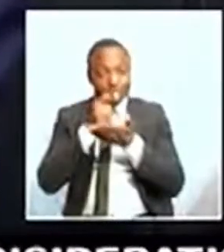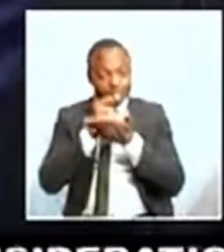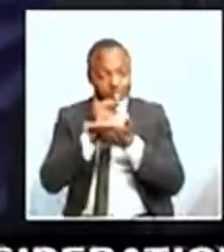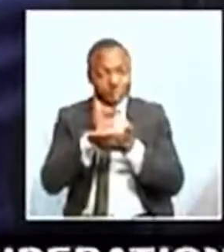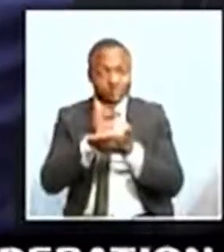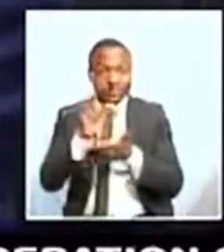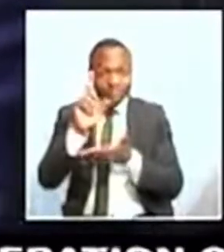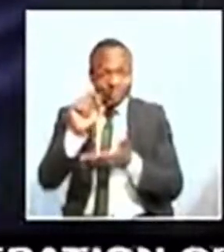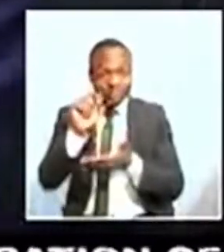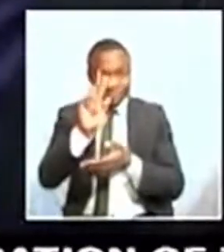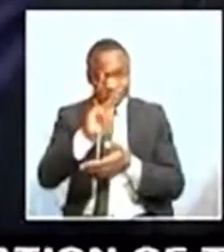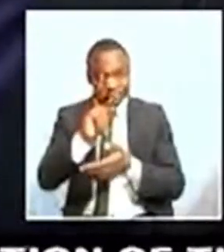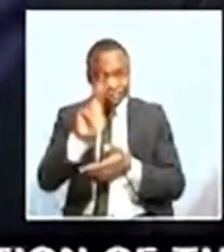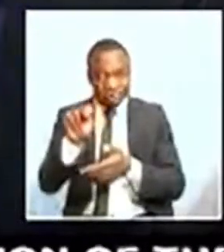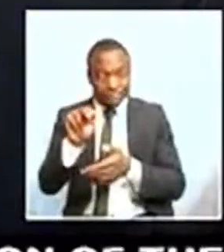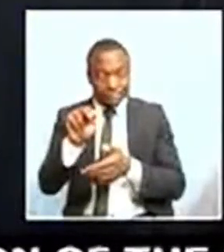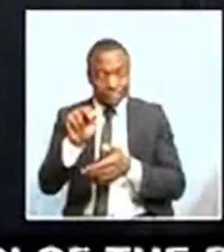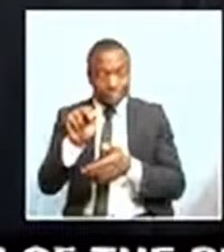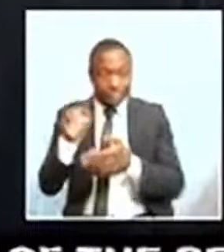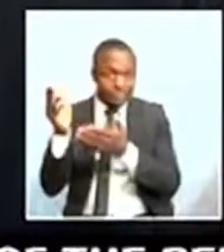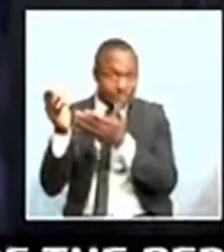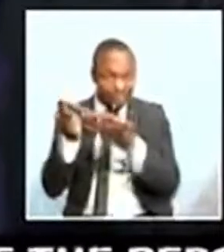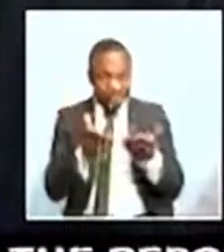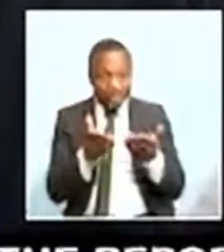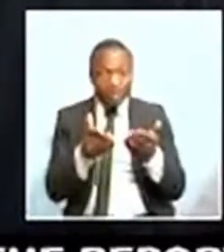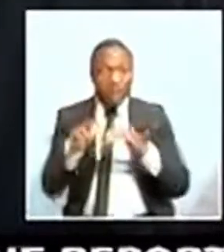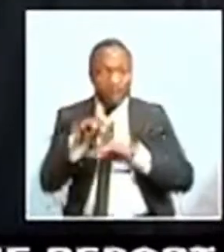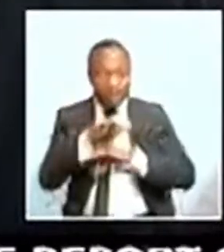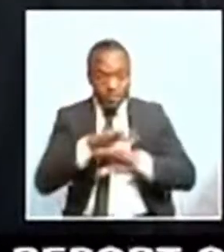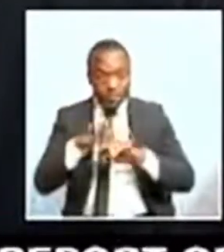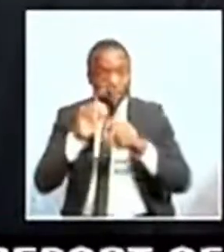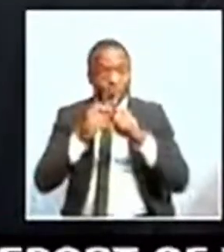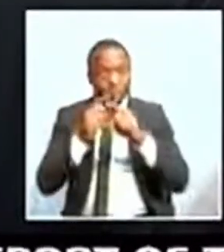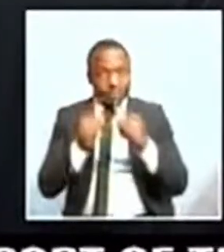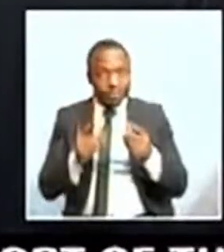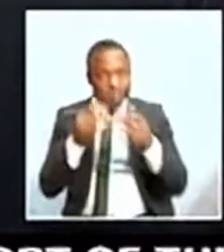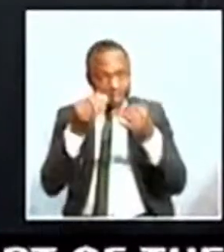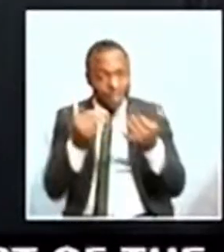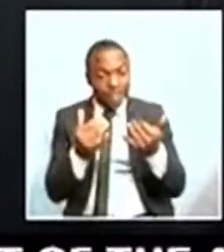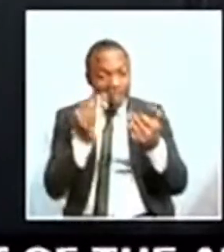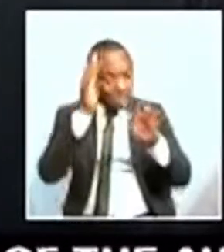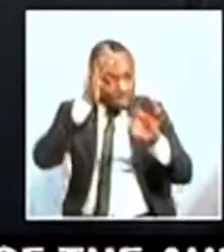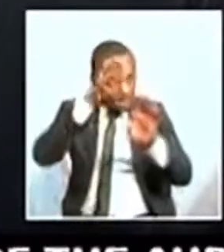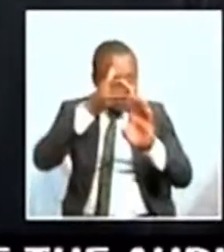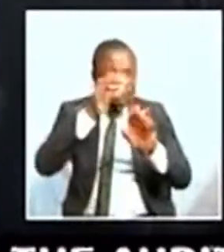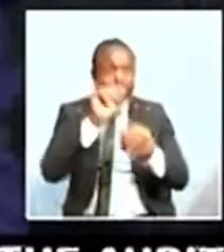for 2022 was brought forward but now to the operations account?